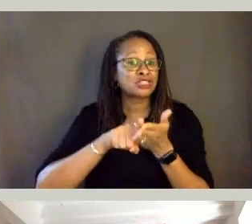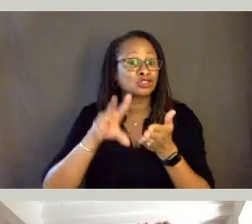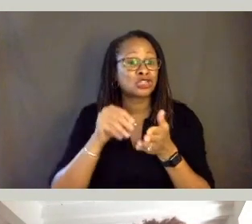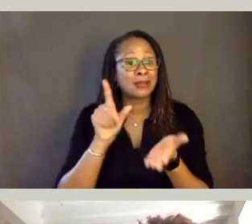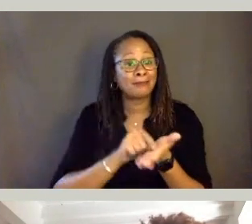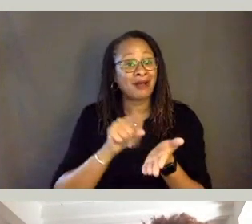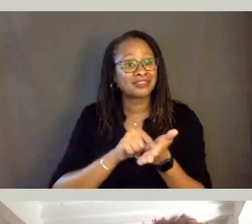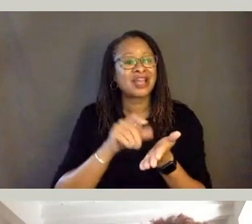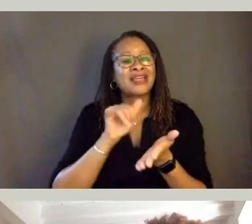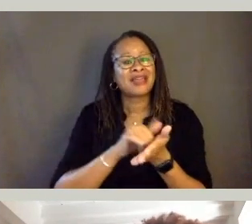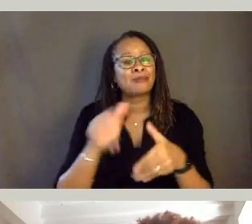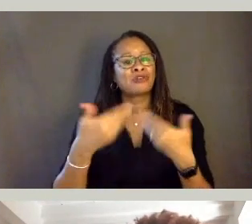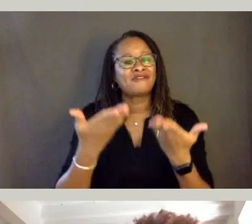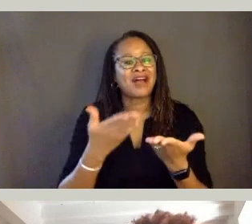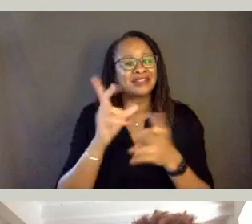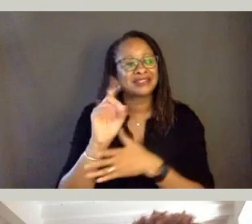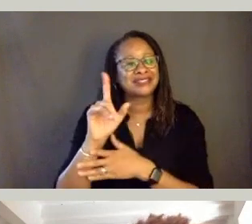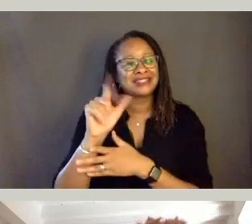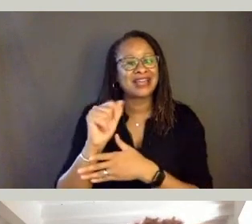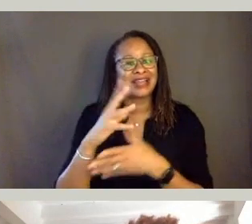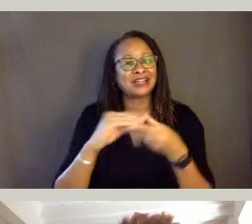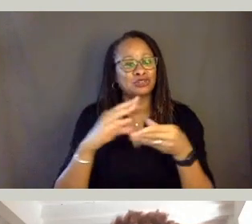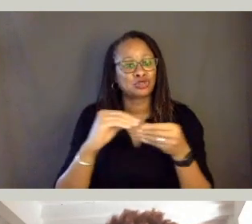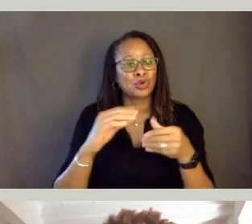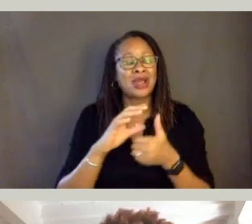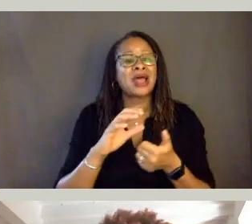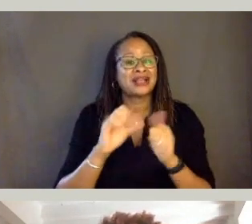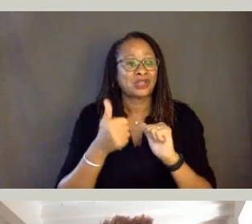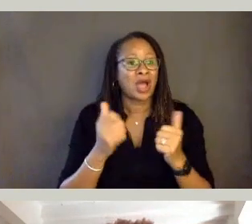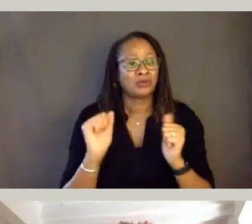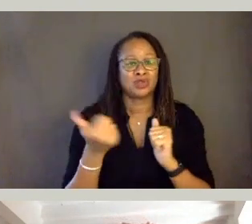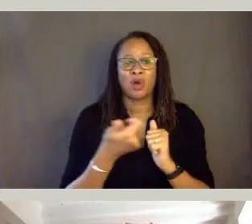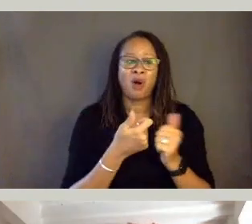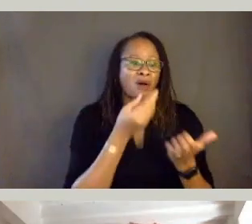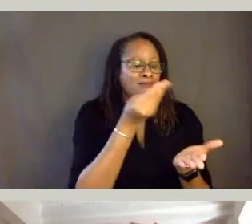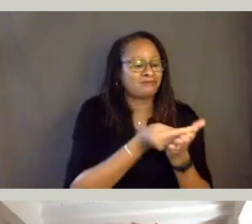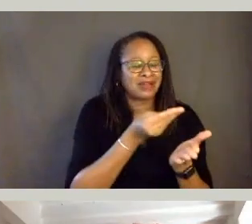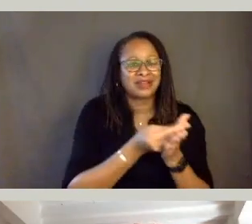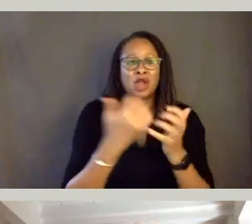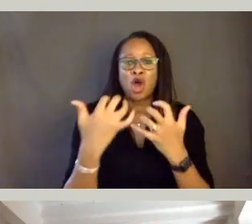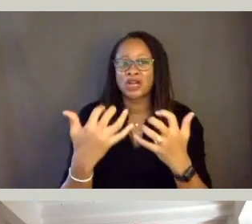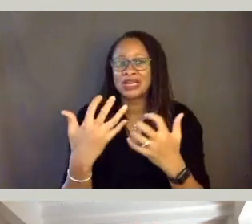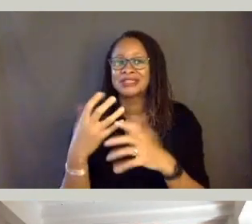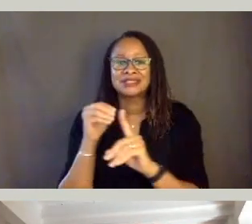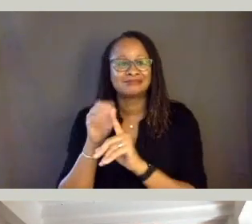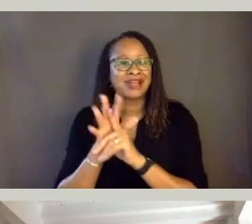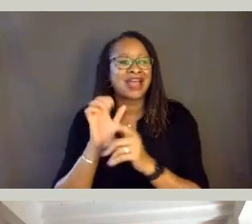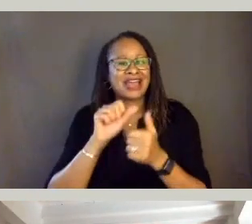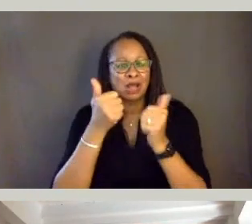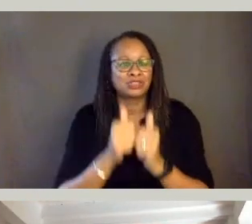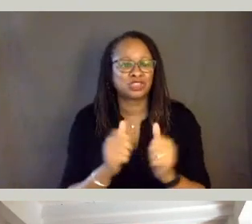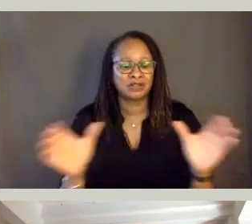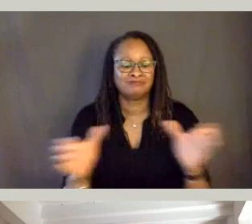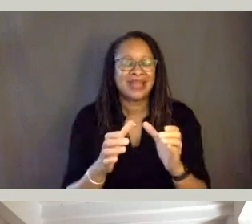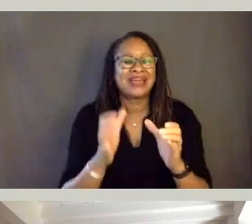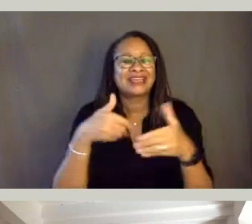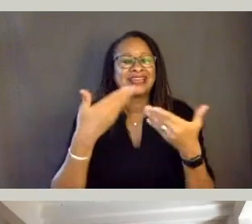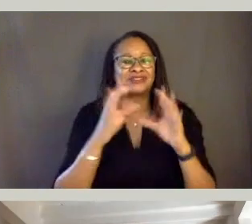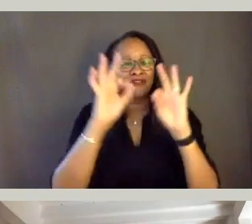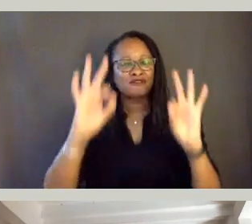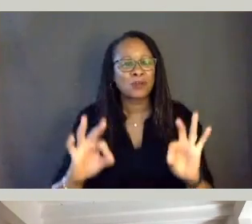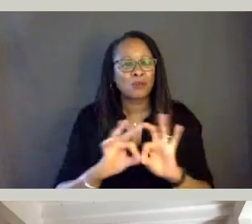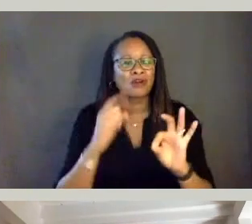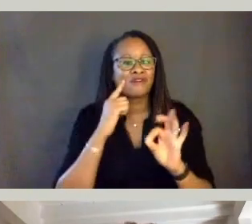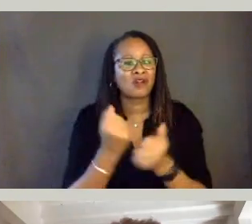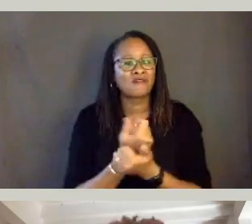is supporting research and publishing, which provides the data and the story that clarifies how money, audience, and impact are all shaped in the streaming era